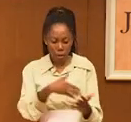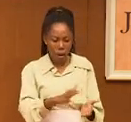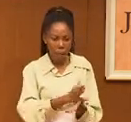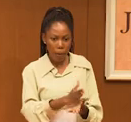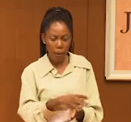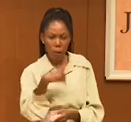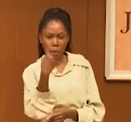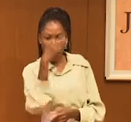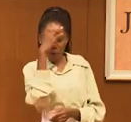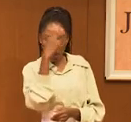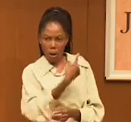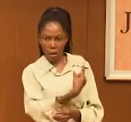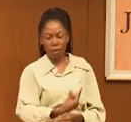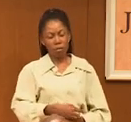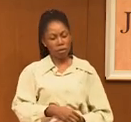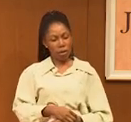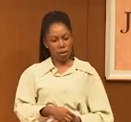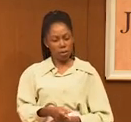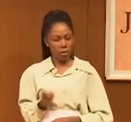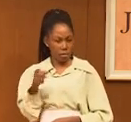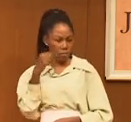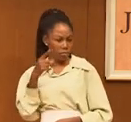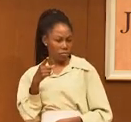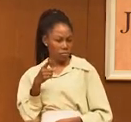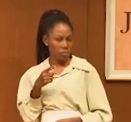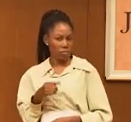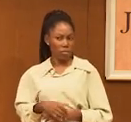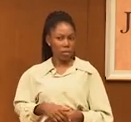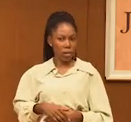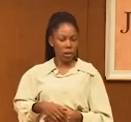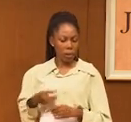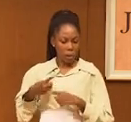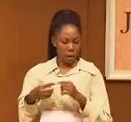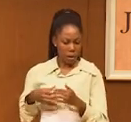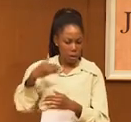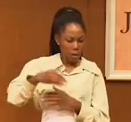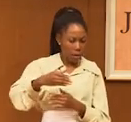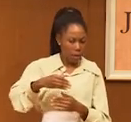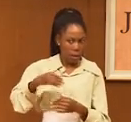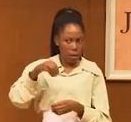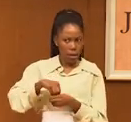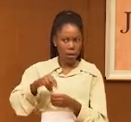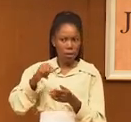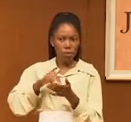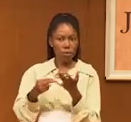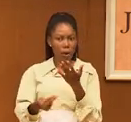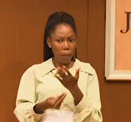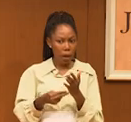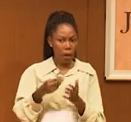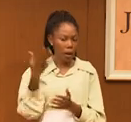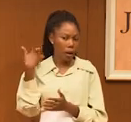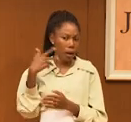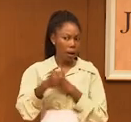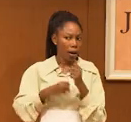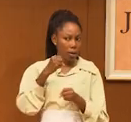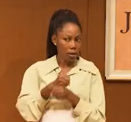own. Okay, that was not all. Fast forward to November 2020.